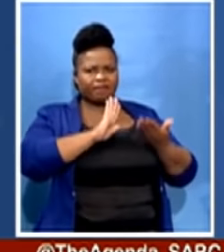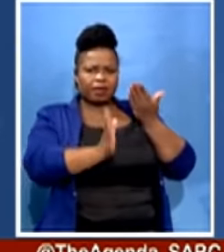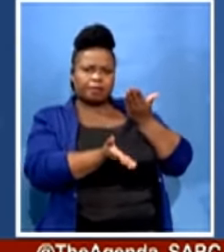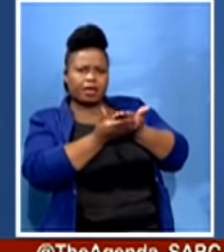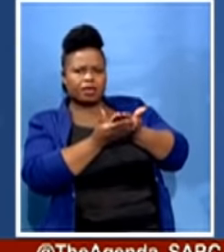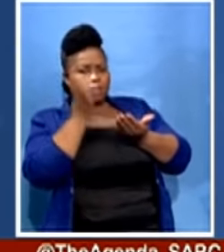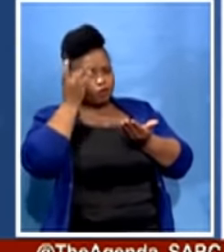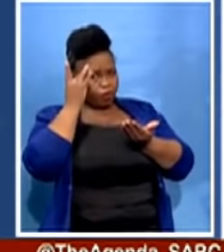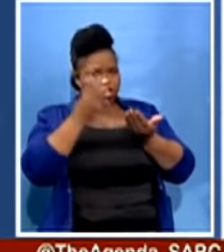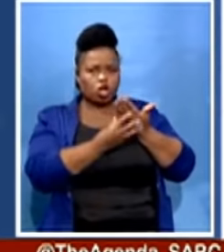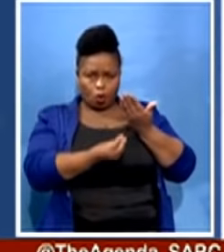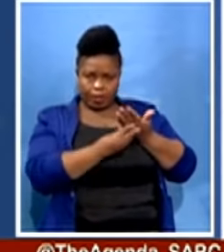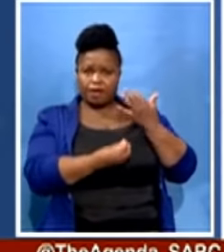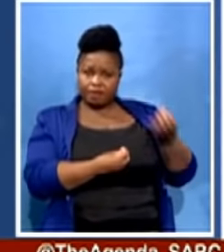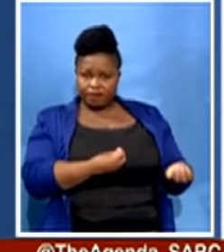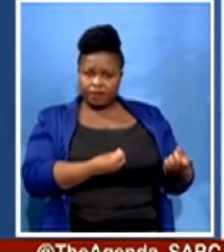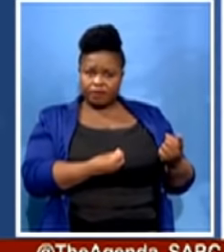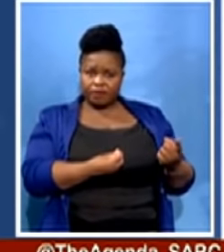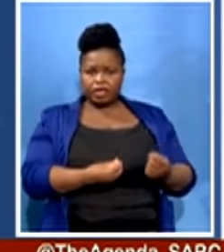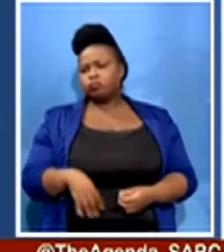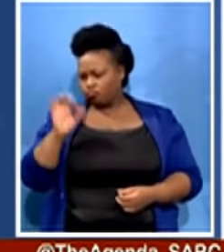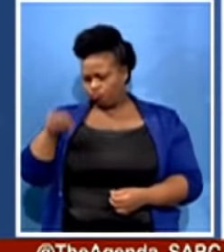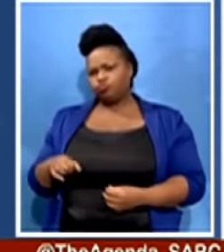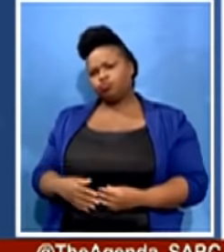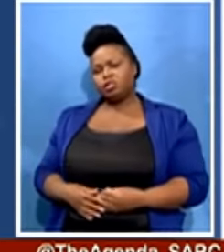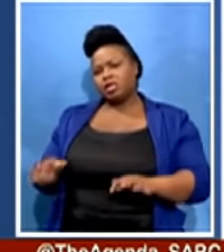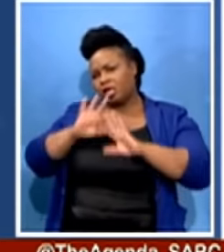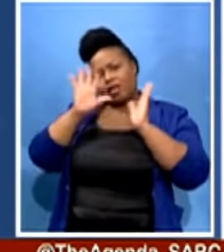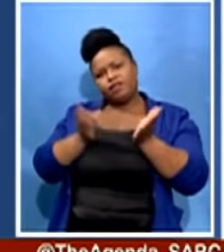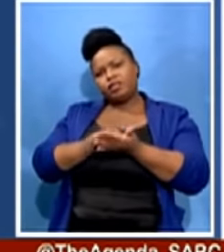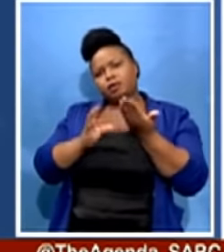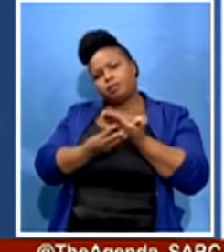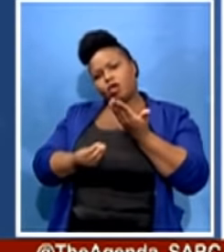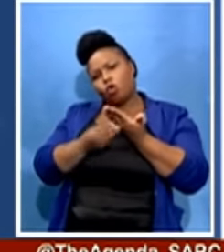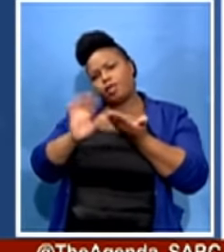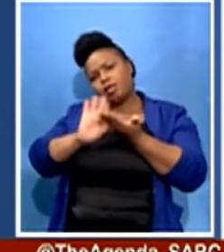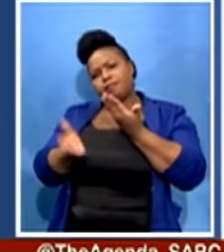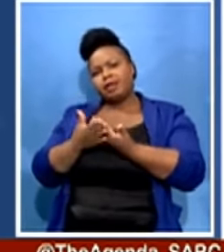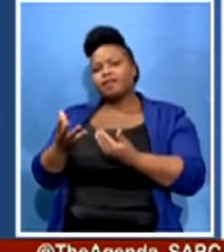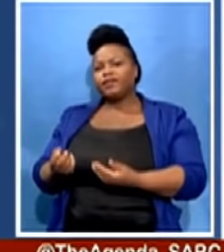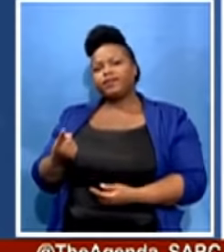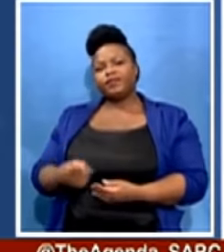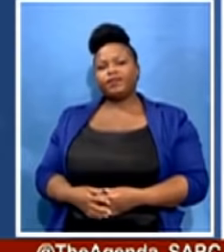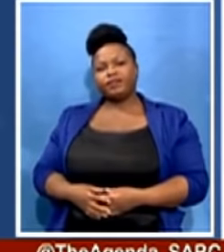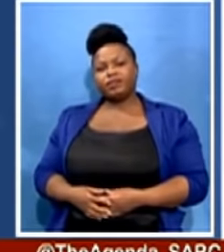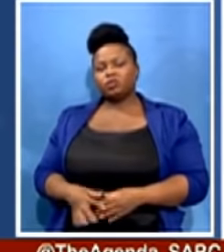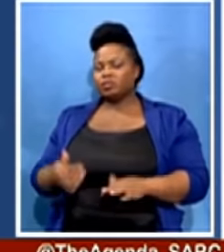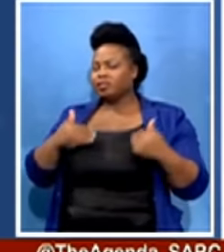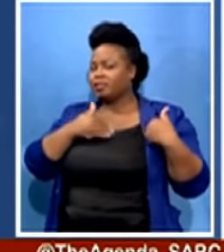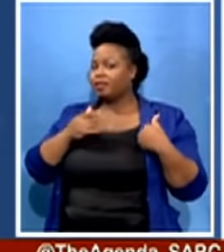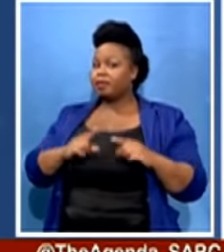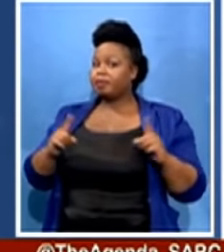Of course, of course, everything is backed up. Everything is safe, but things are safe while they are with